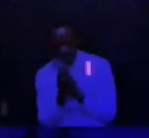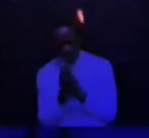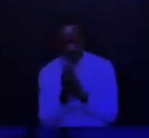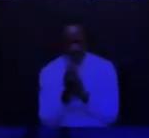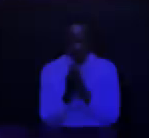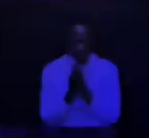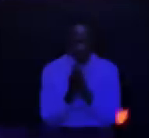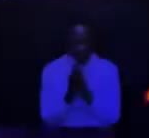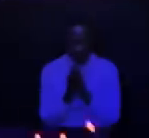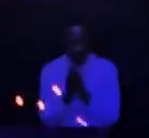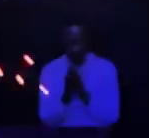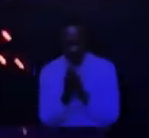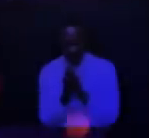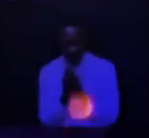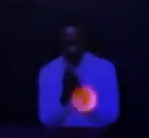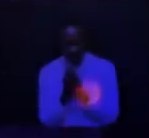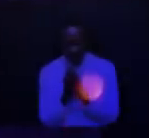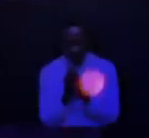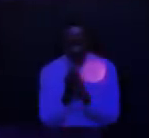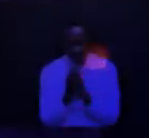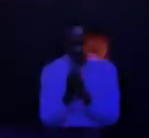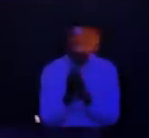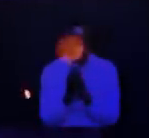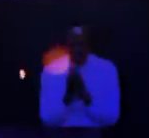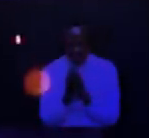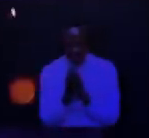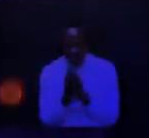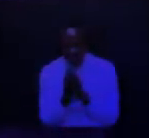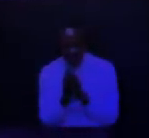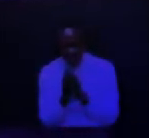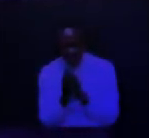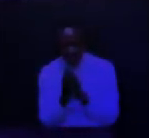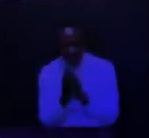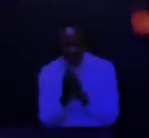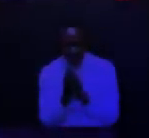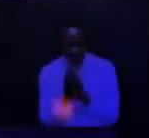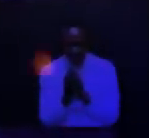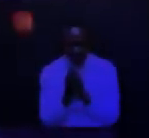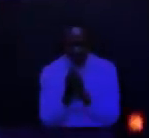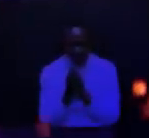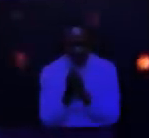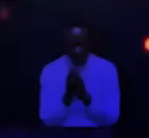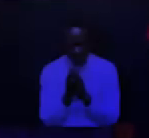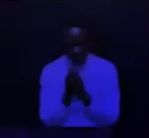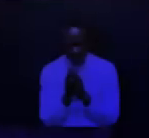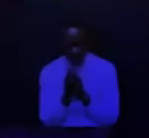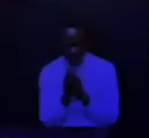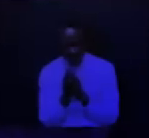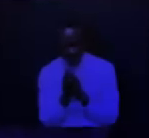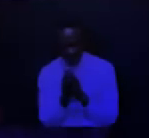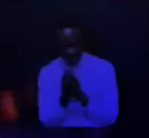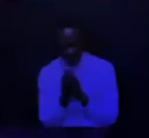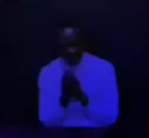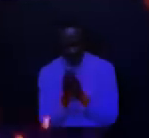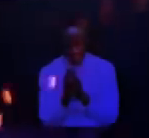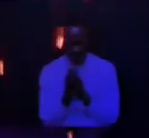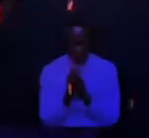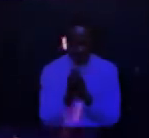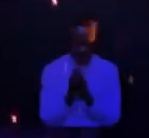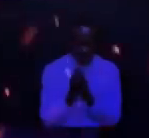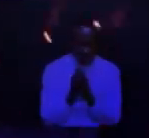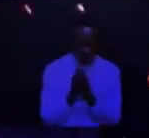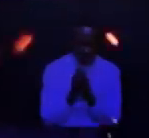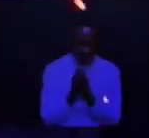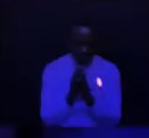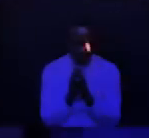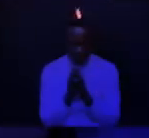in politics, O God. We need your grace in the civil service, O God. We need your grace in the security services, O